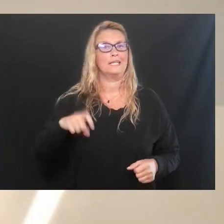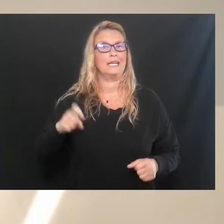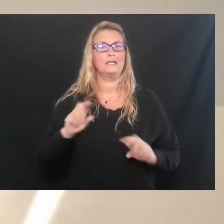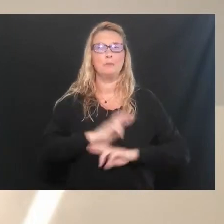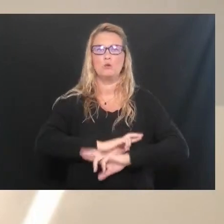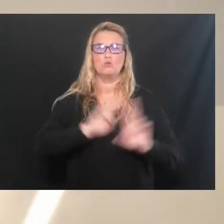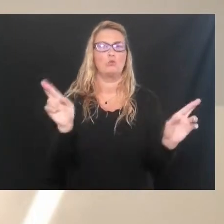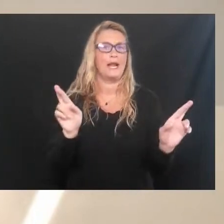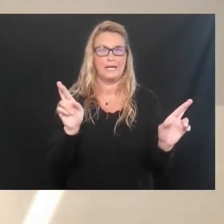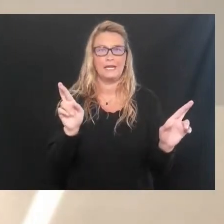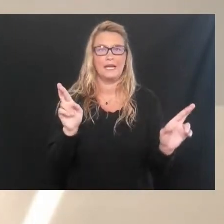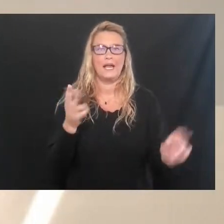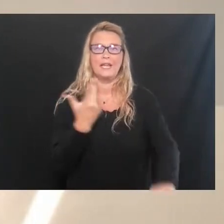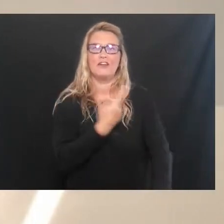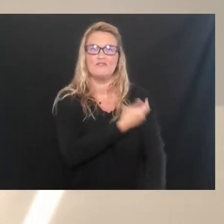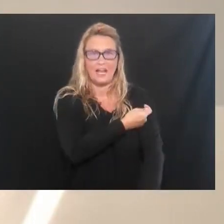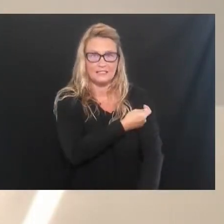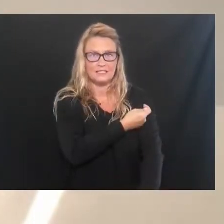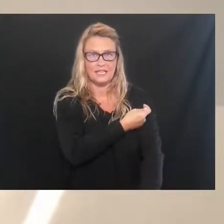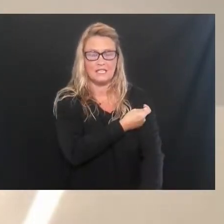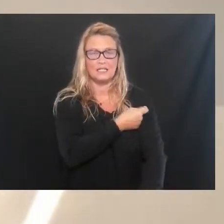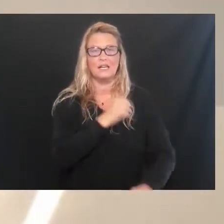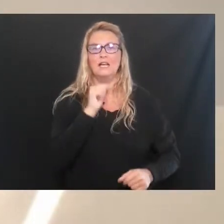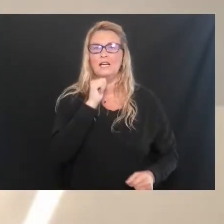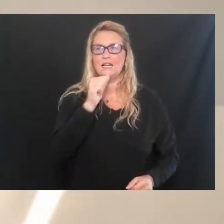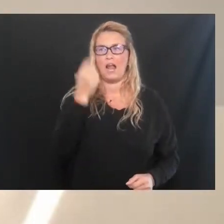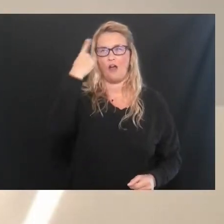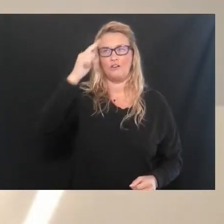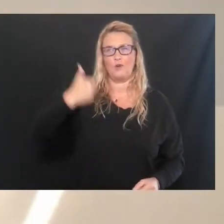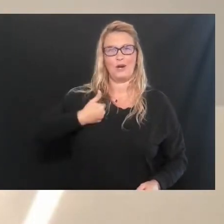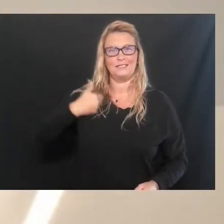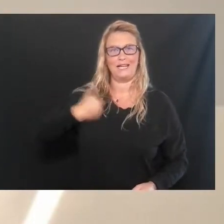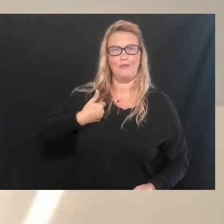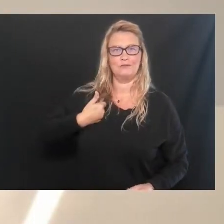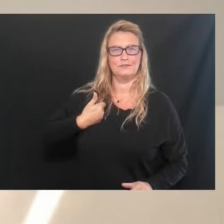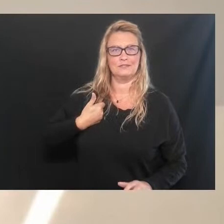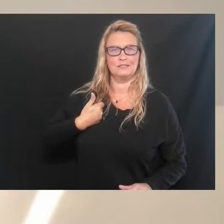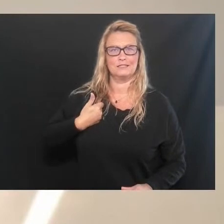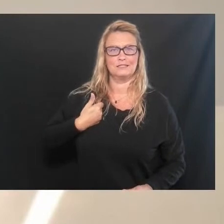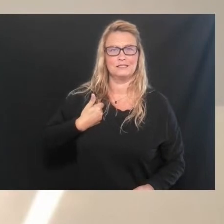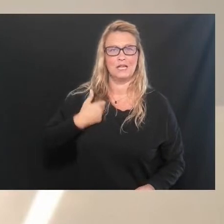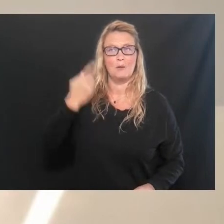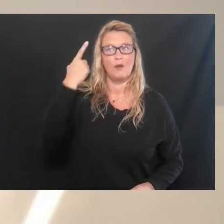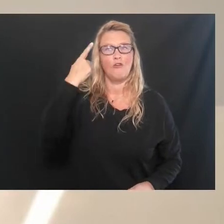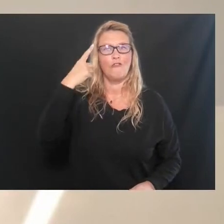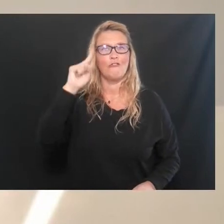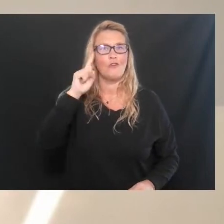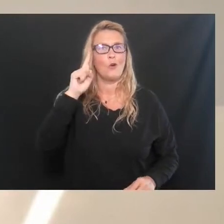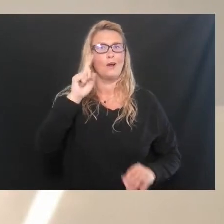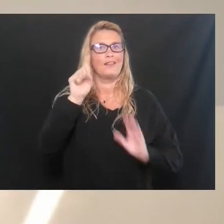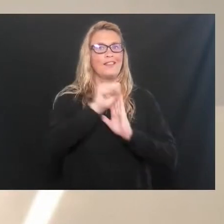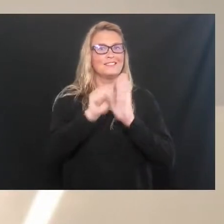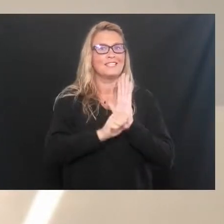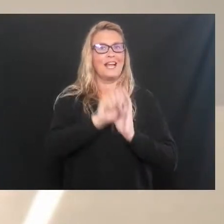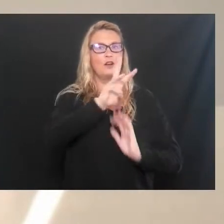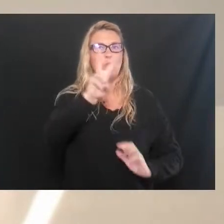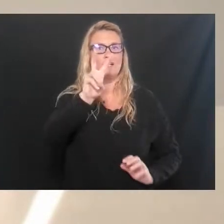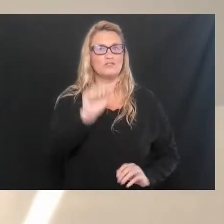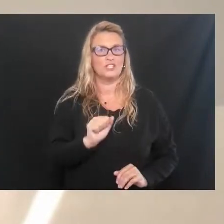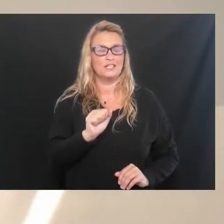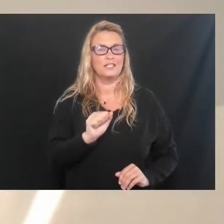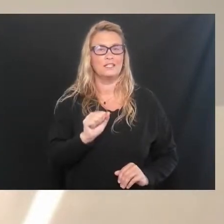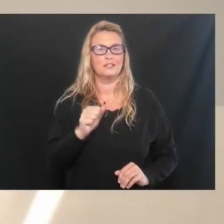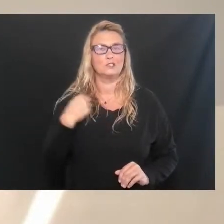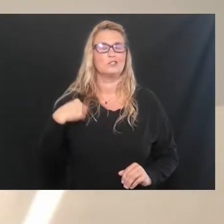get vaccinated, not for ourselves, but for the greater good of the state of West Virginia, so that we can